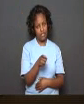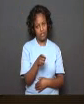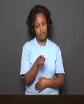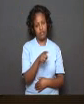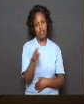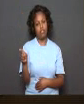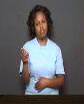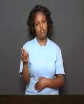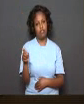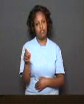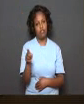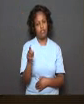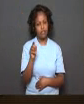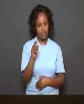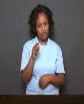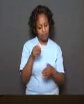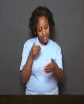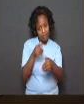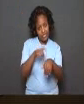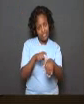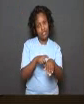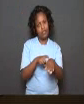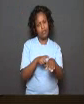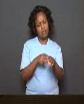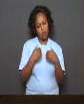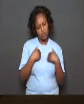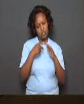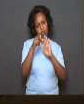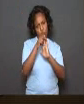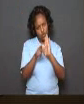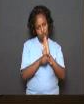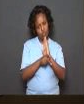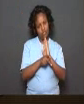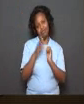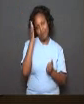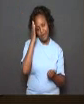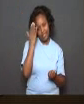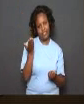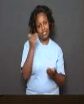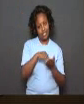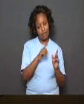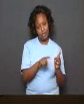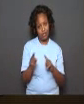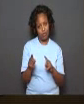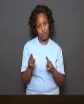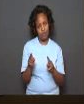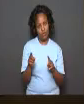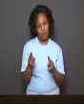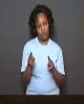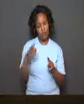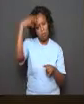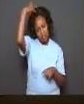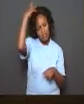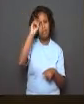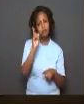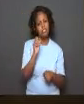to keep up to date with current policies and to read about what the